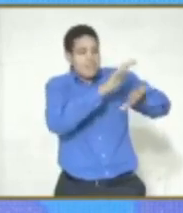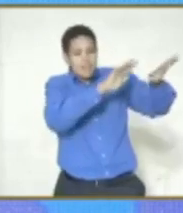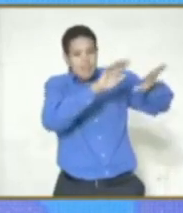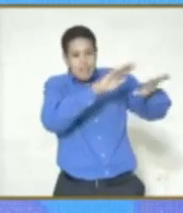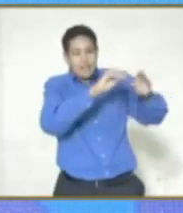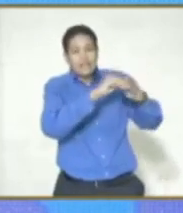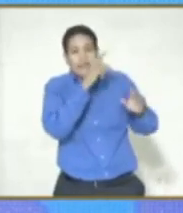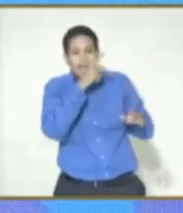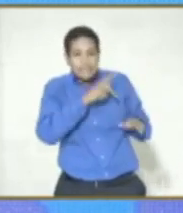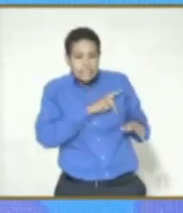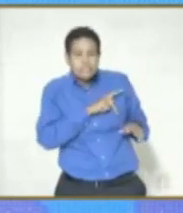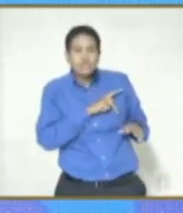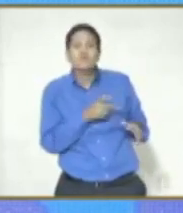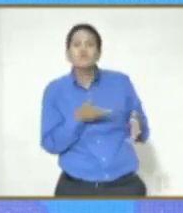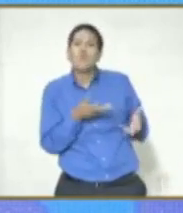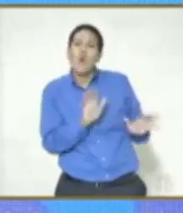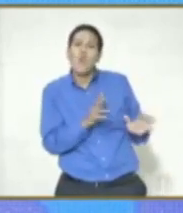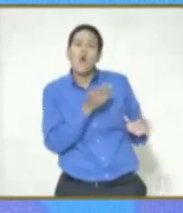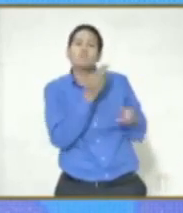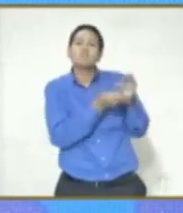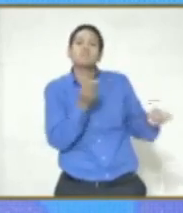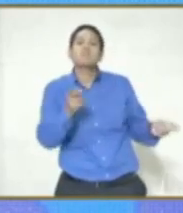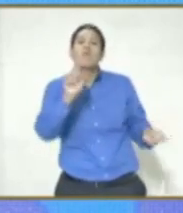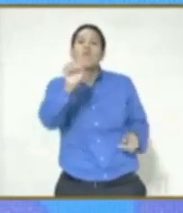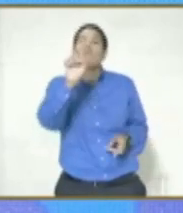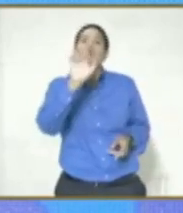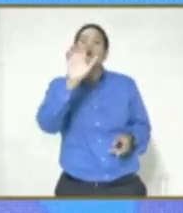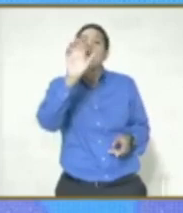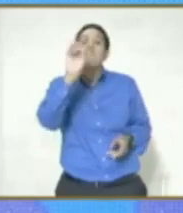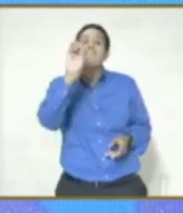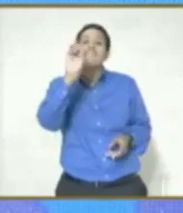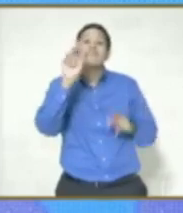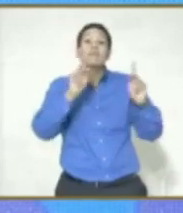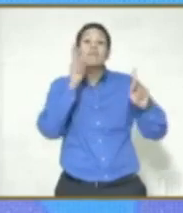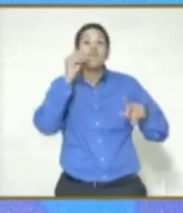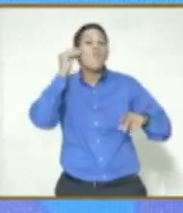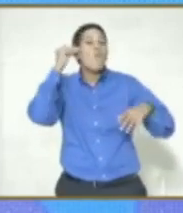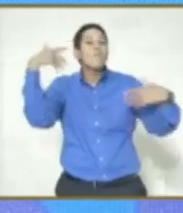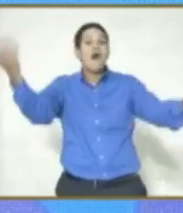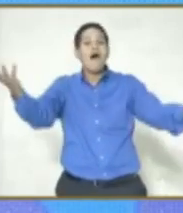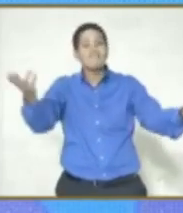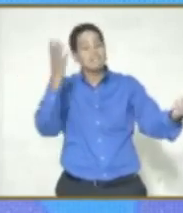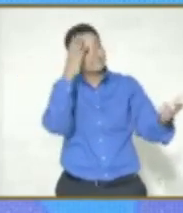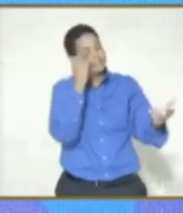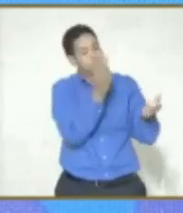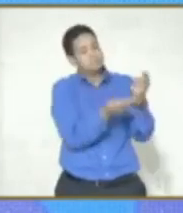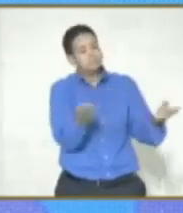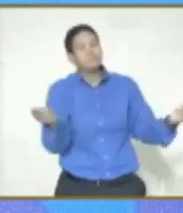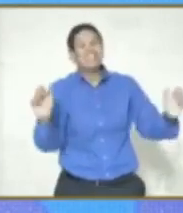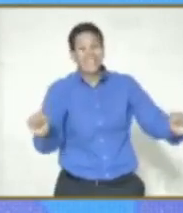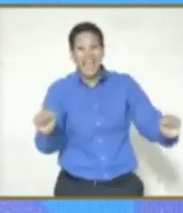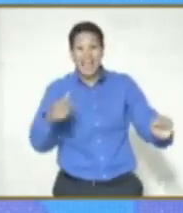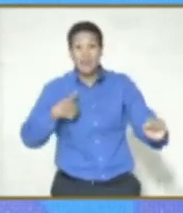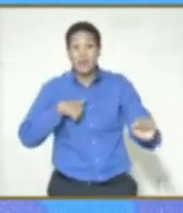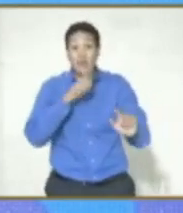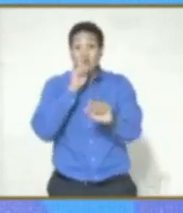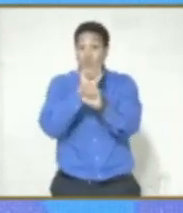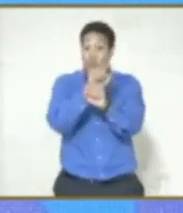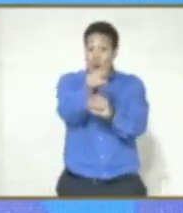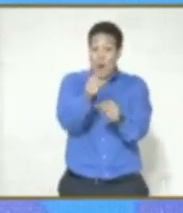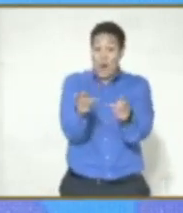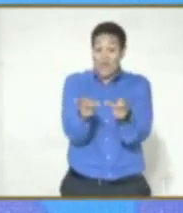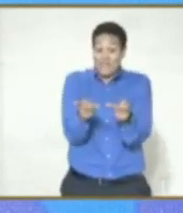Kingston to house 150 homeless persons. We are sure that the